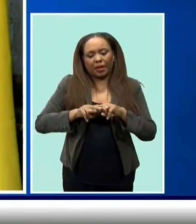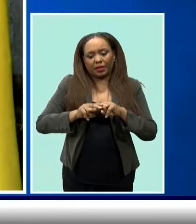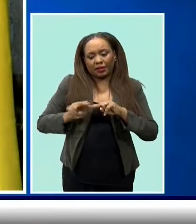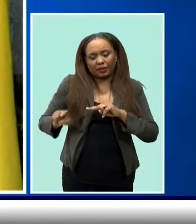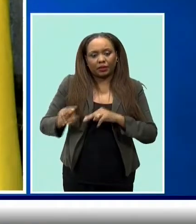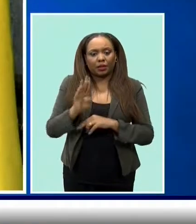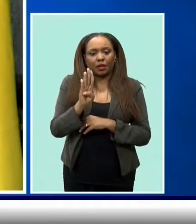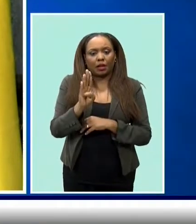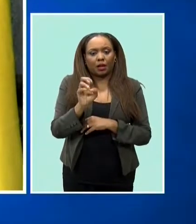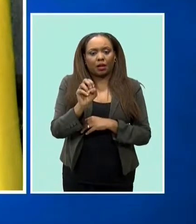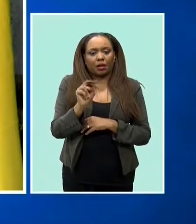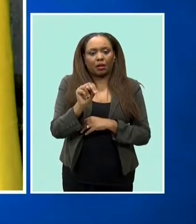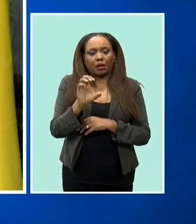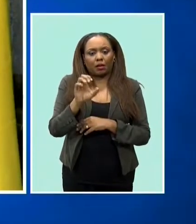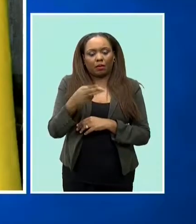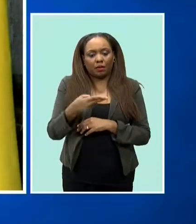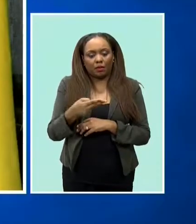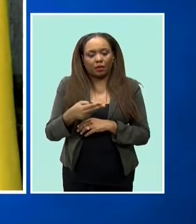serving boards,